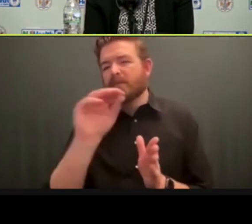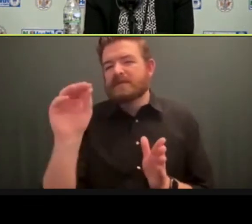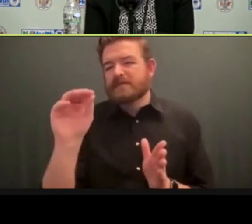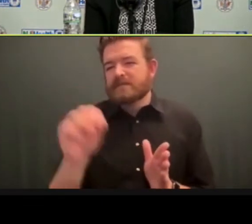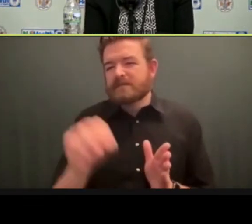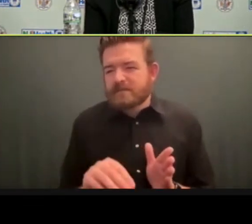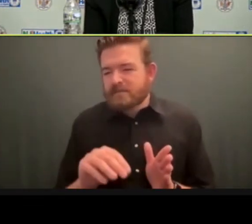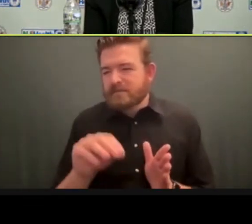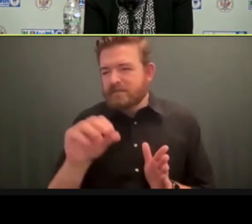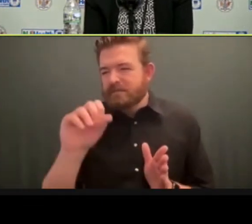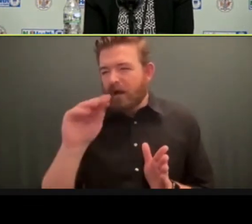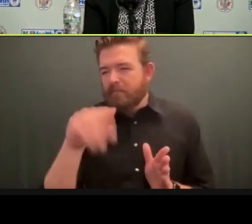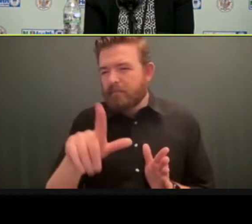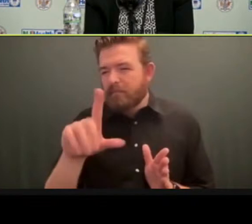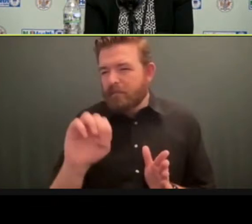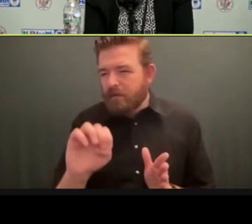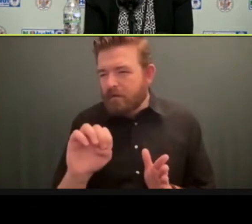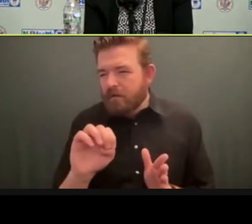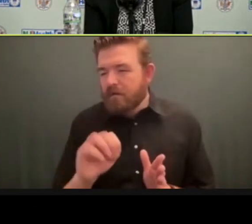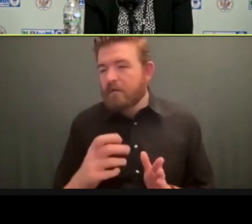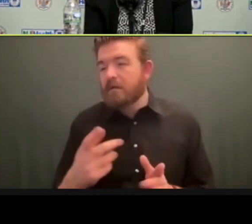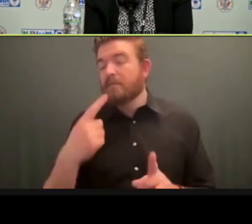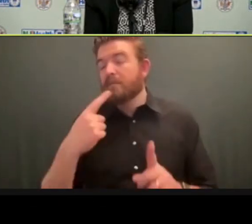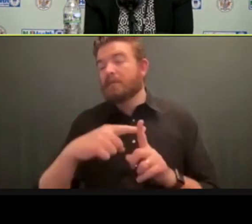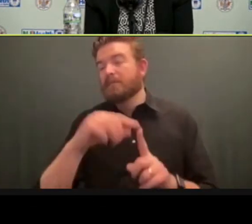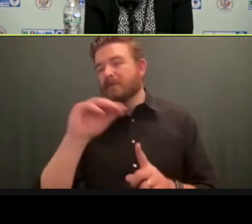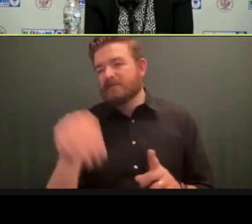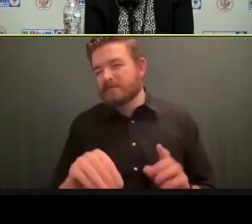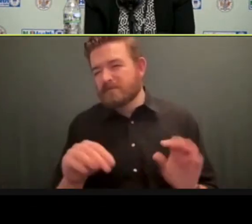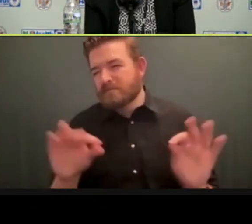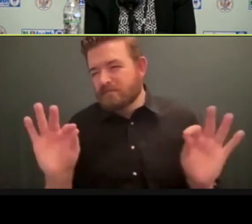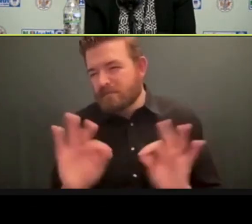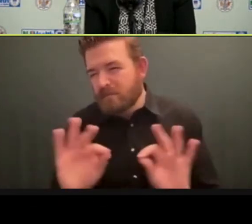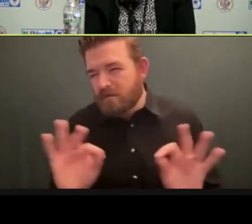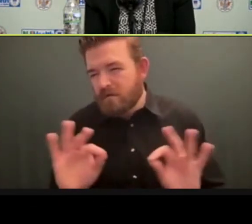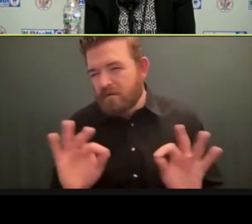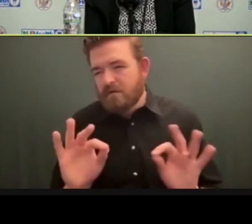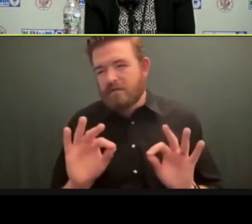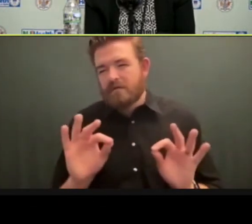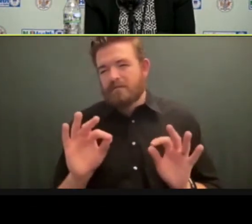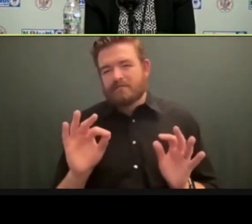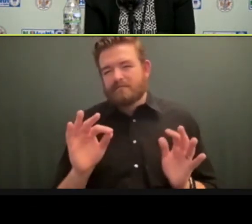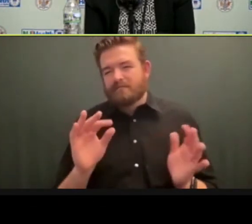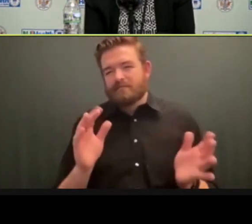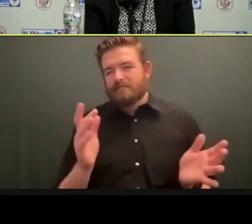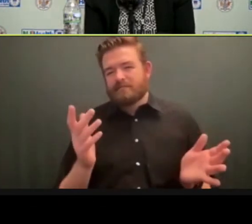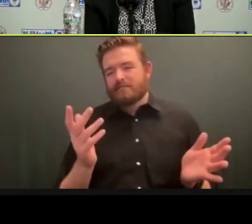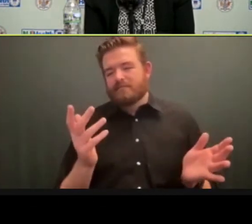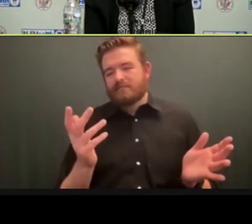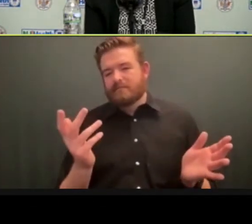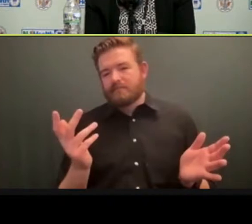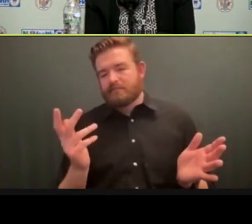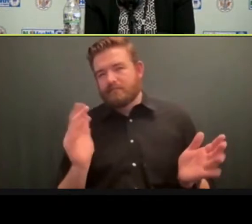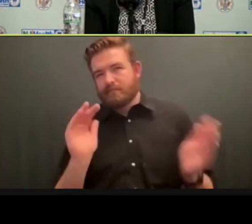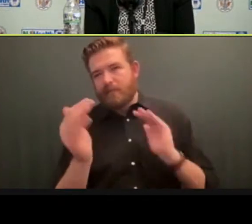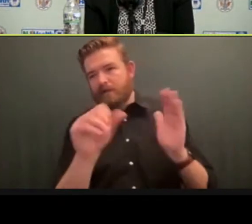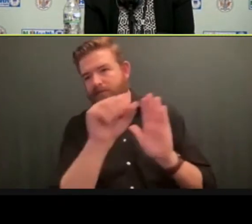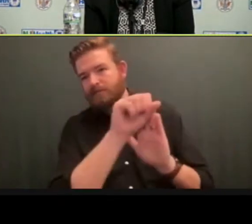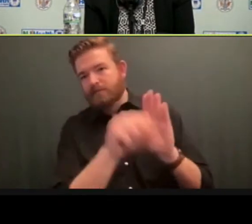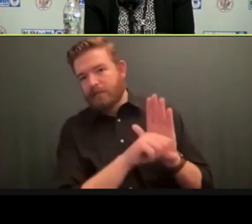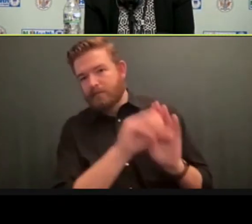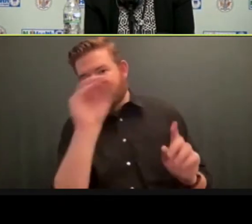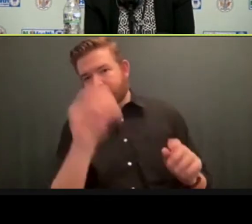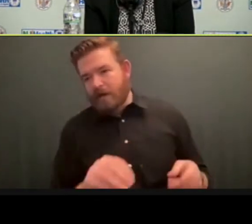de minimis in terms of what we're seeing every day in terms of overall